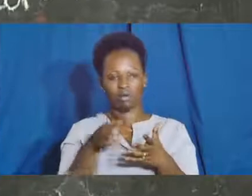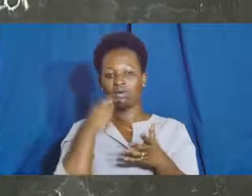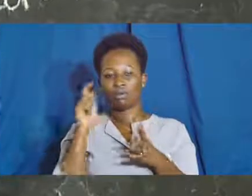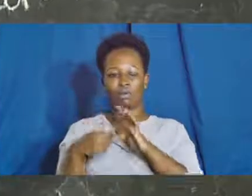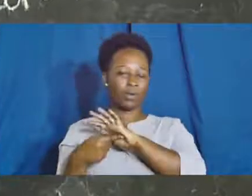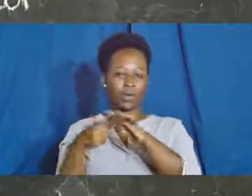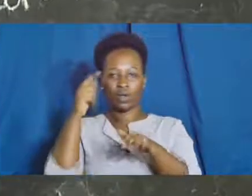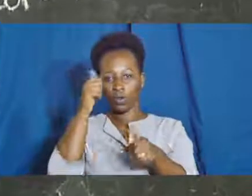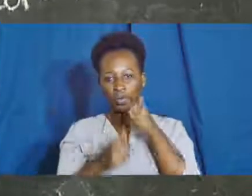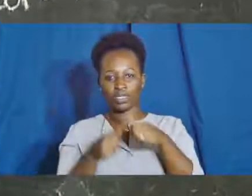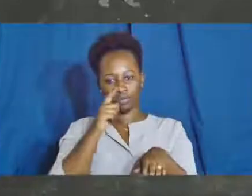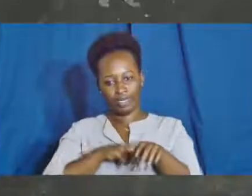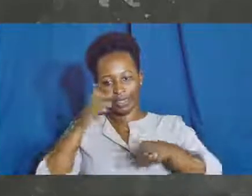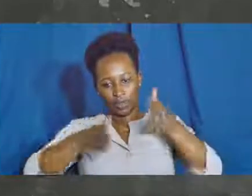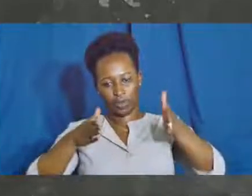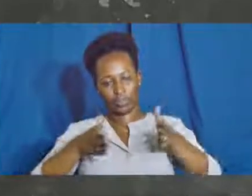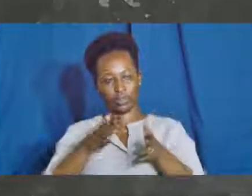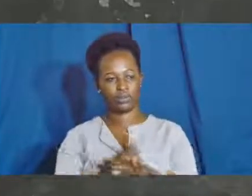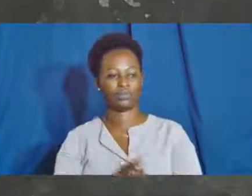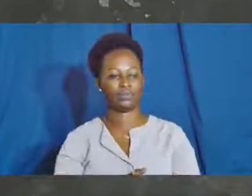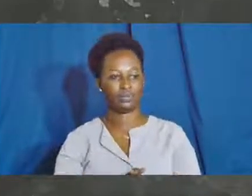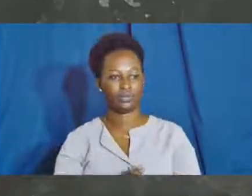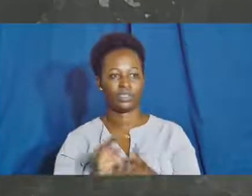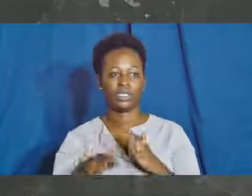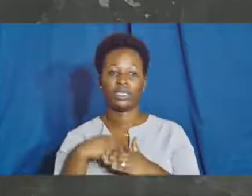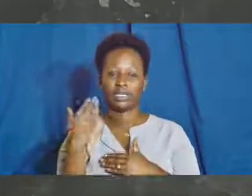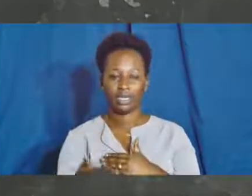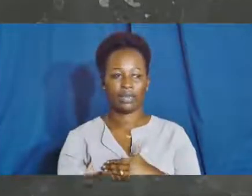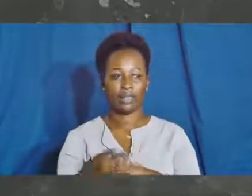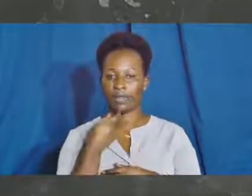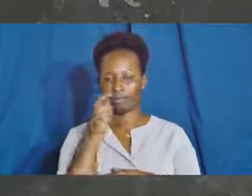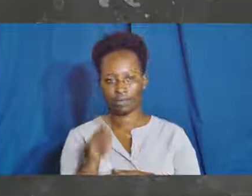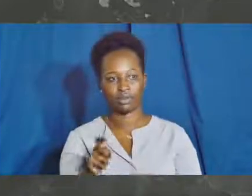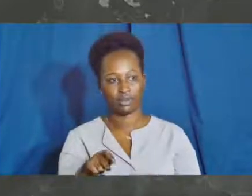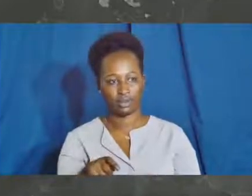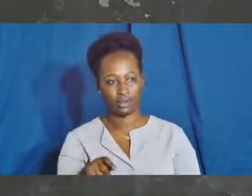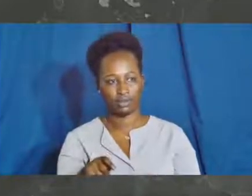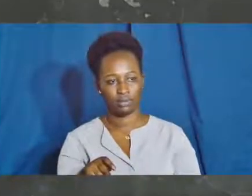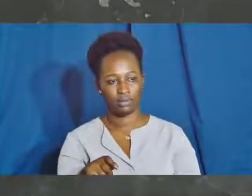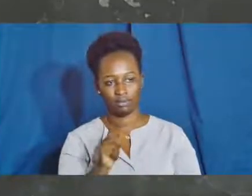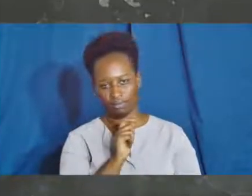show which period is the trading account being prepared. So then from there, you have to